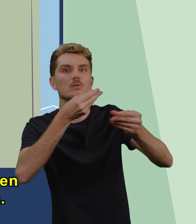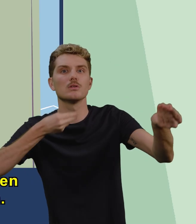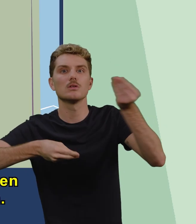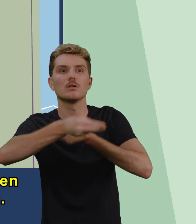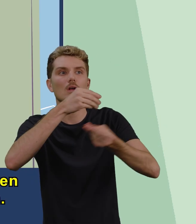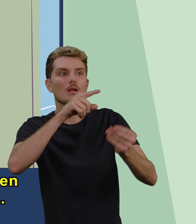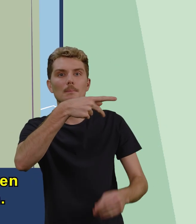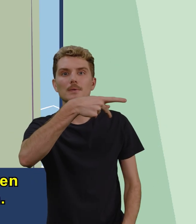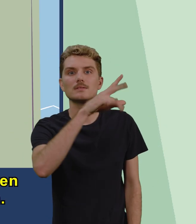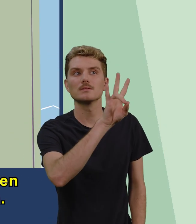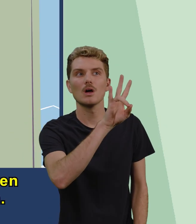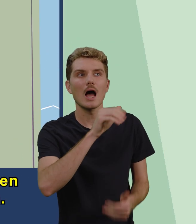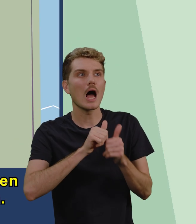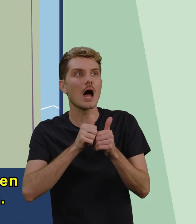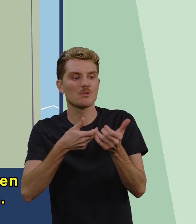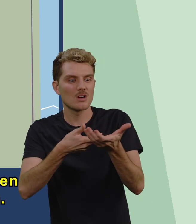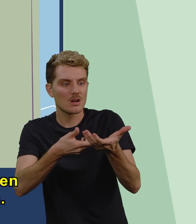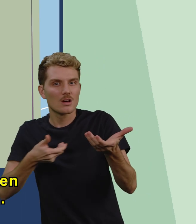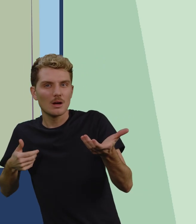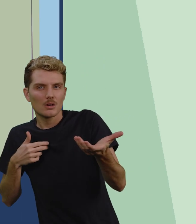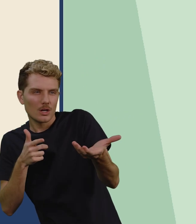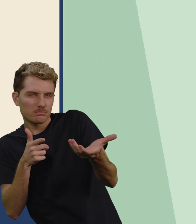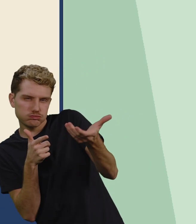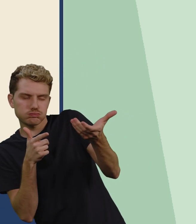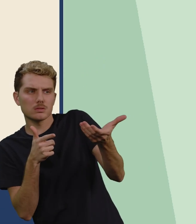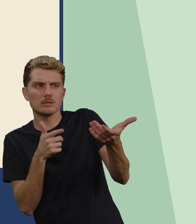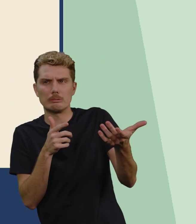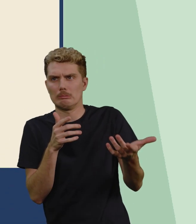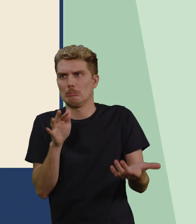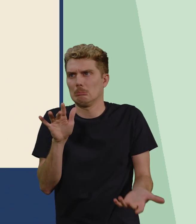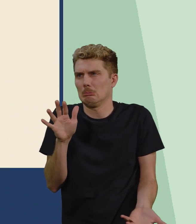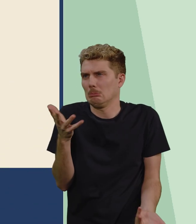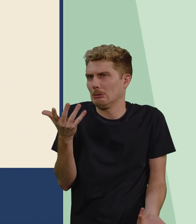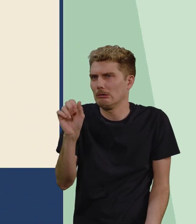the trade route to Pluto 7 by using a Commodian laser cannon?